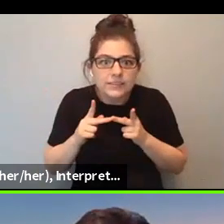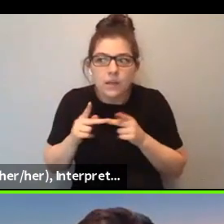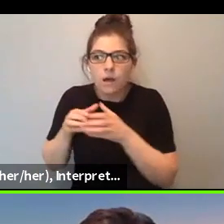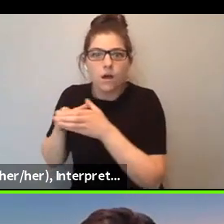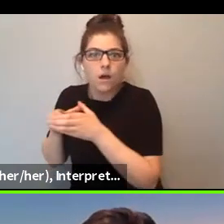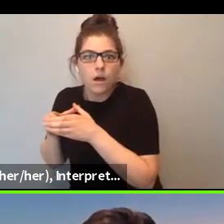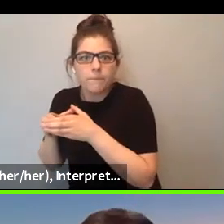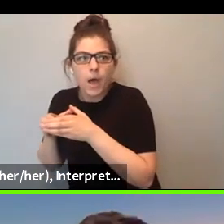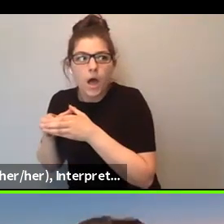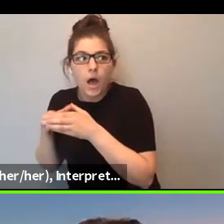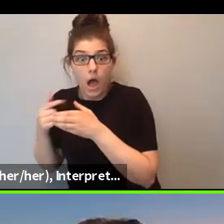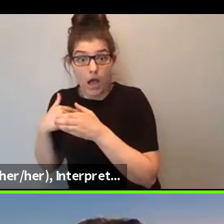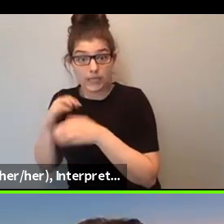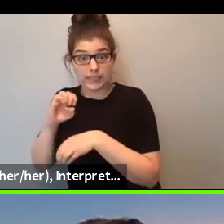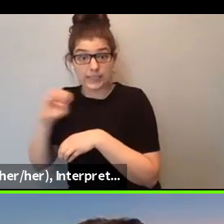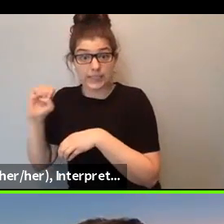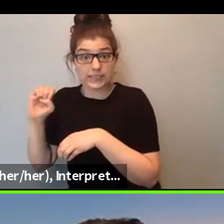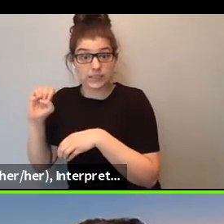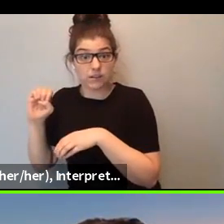country, right?